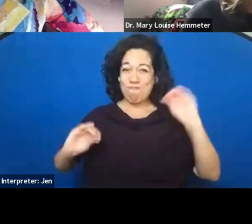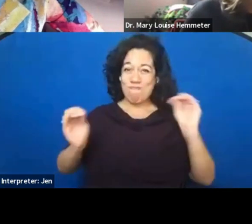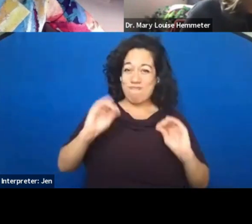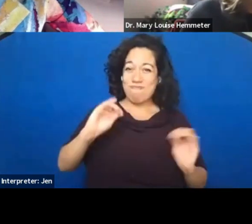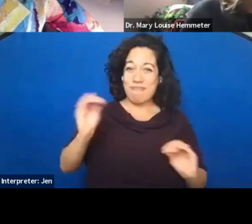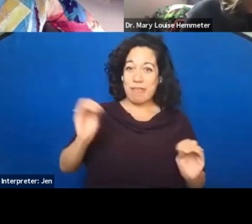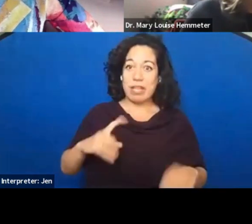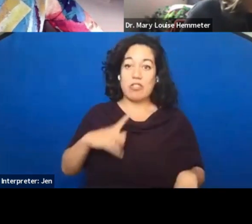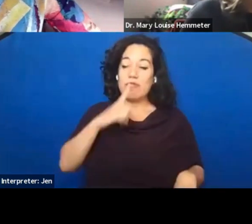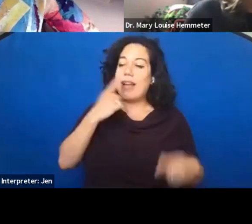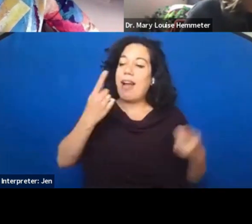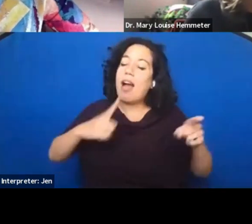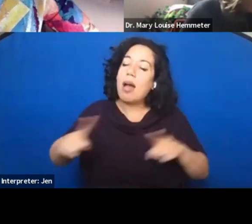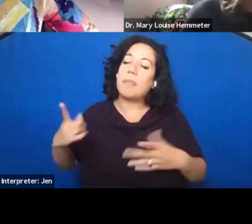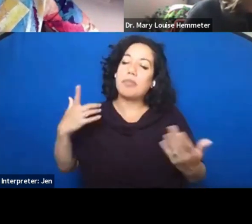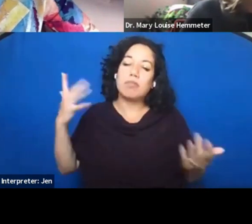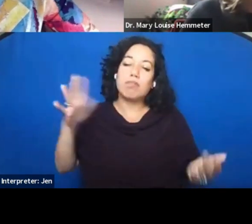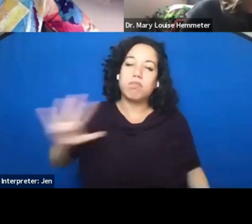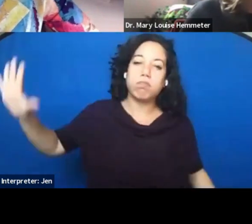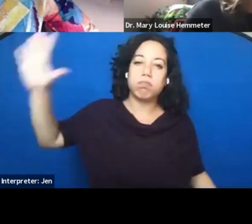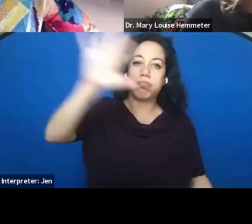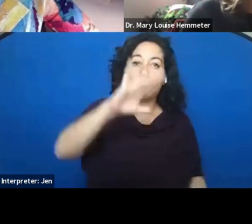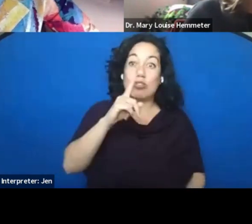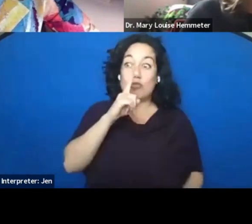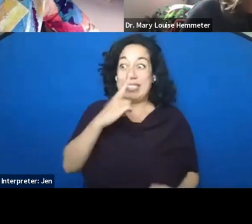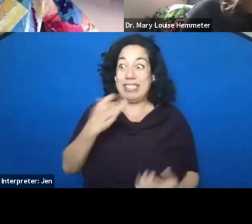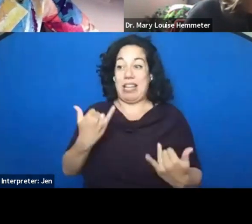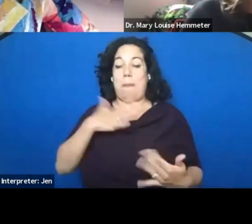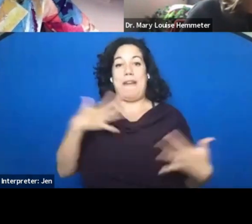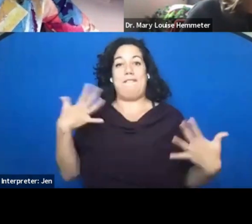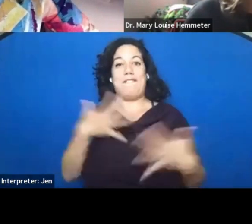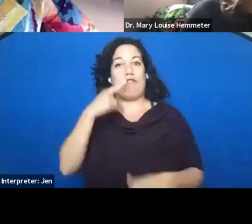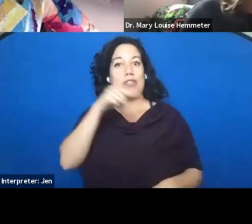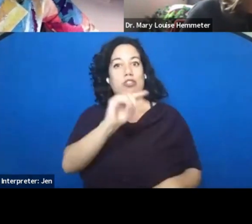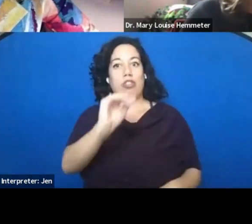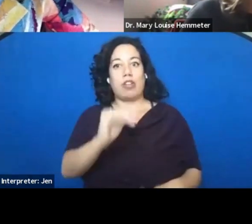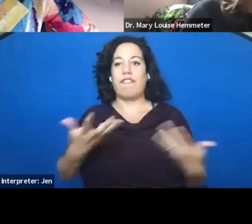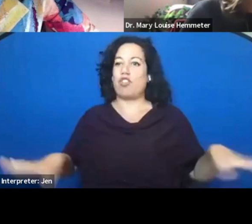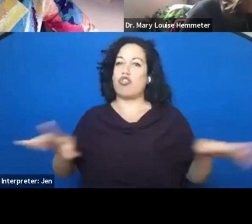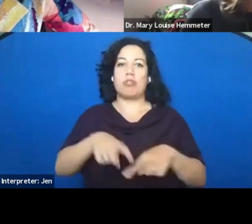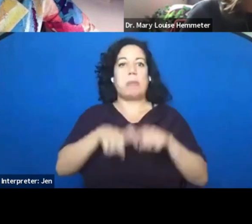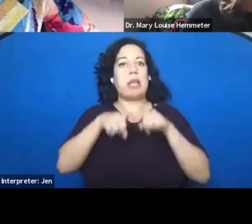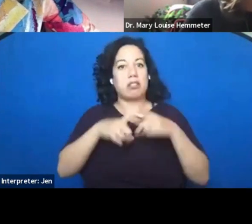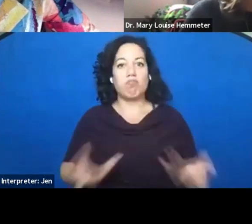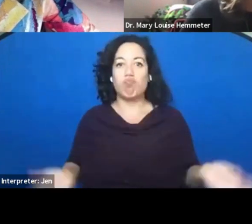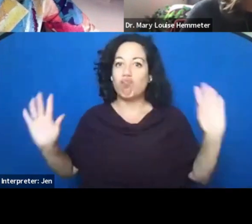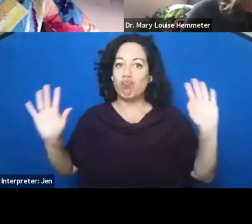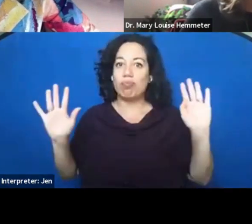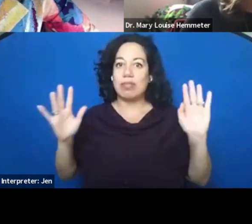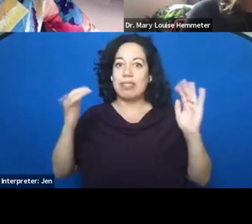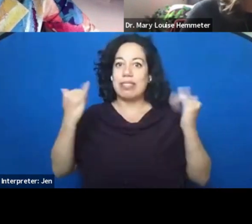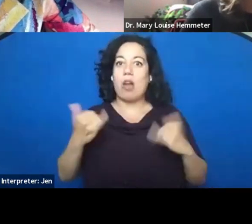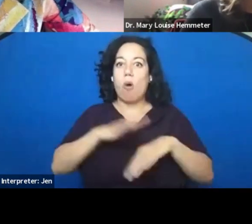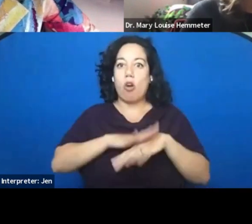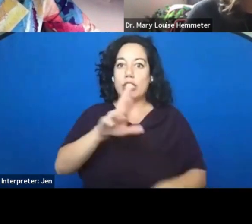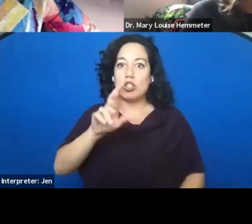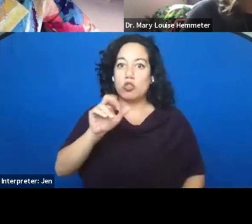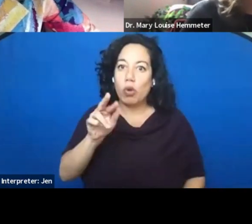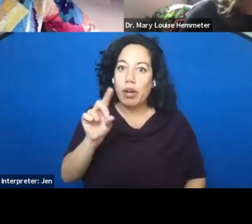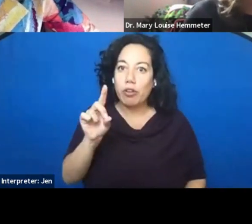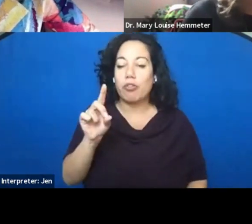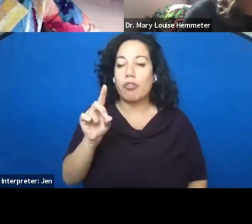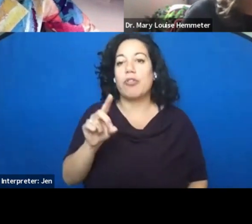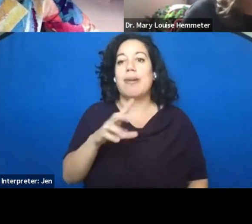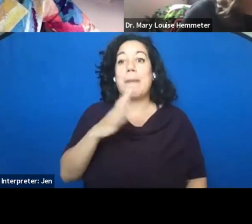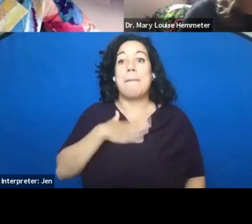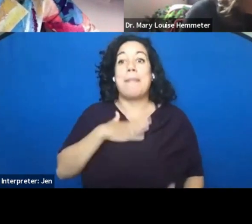all the time. My greatest fear for this child now is that he has been suspended and now it's on his record. And my hope is